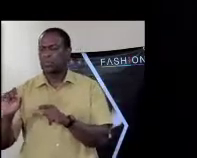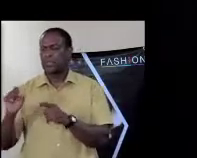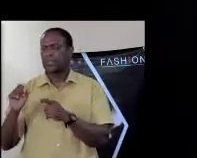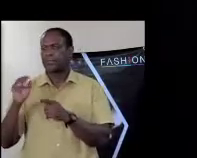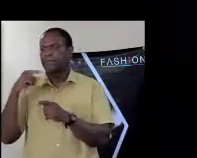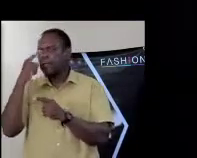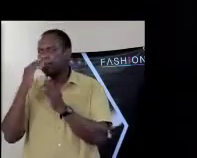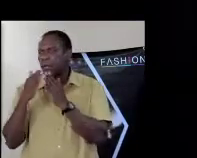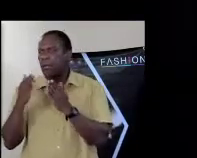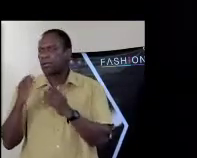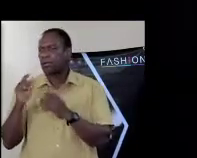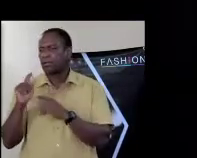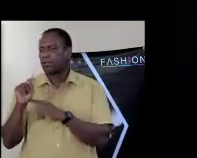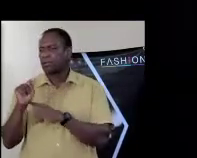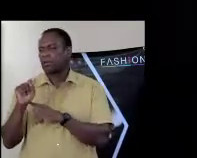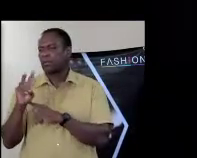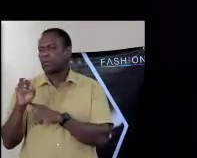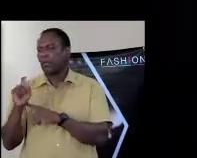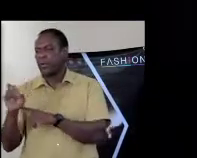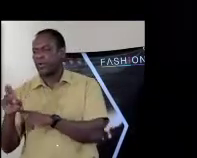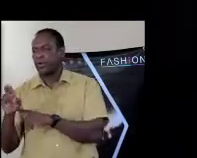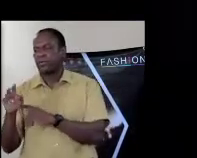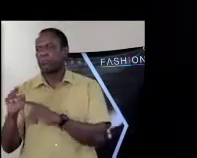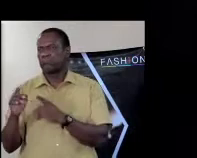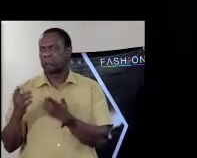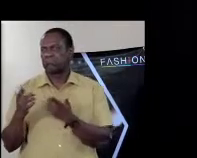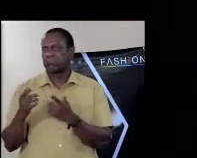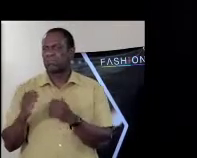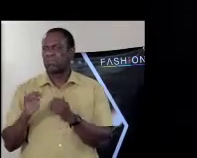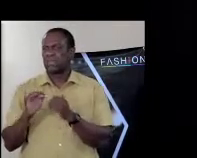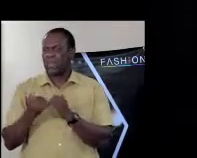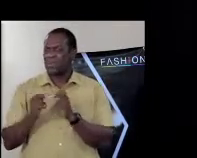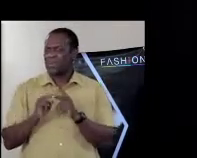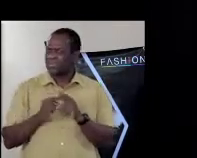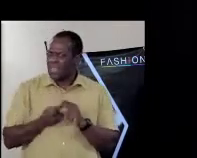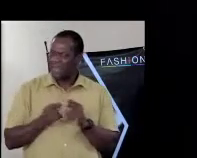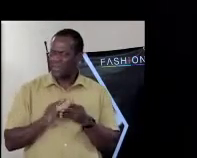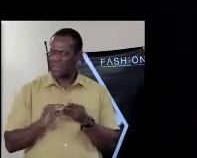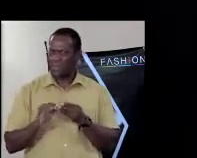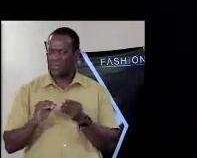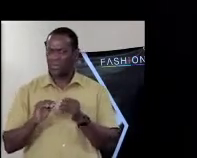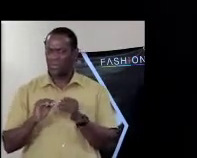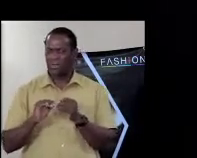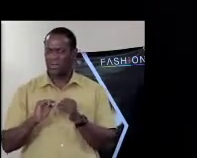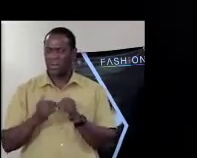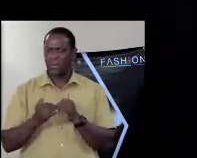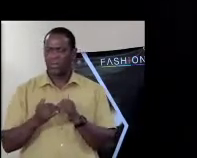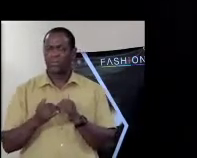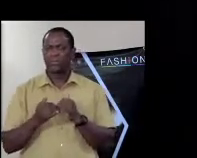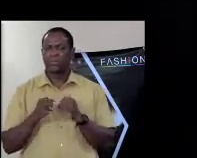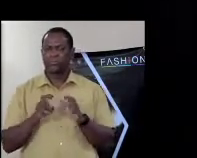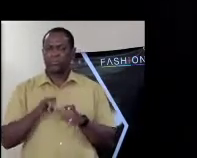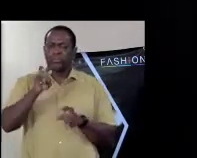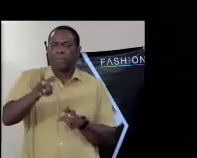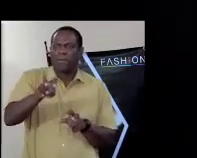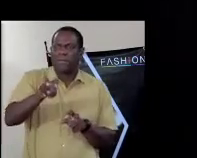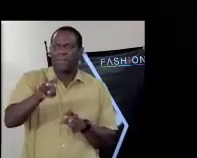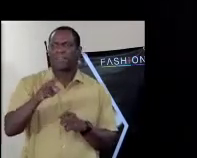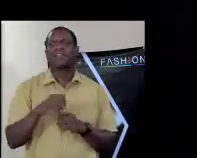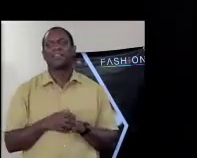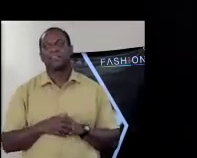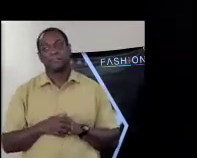these type of things to really get that story started? How do you get that story started and get that communication started? Because what we're realizing is